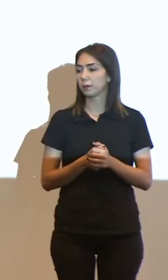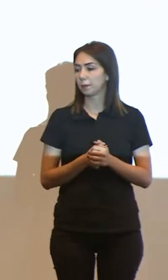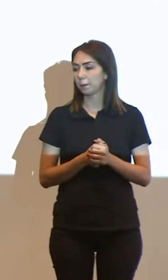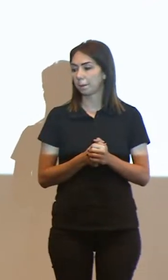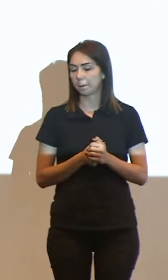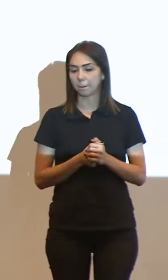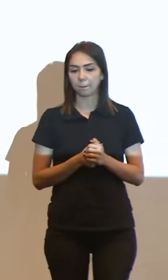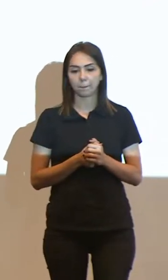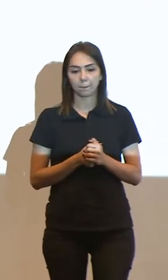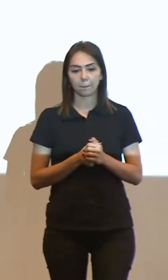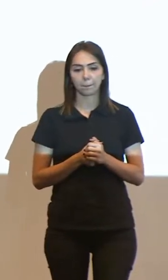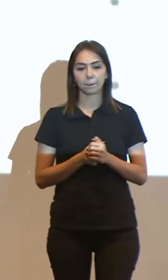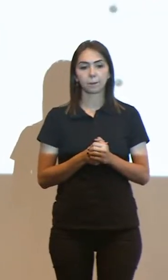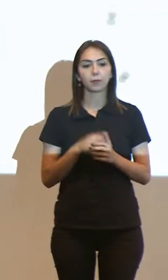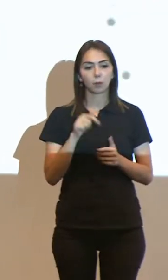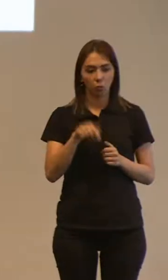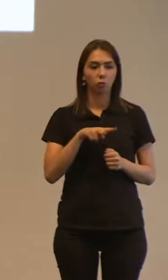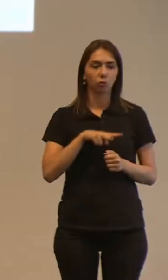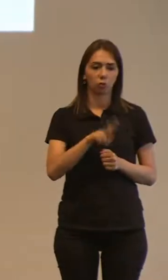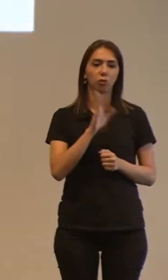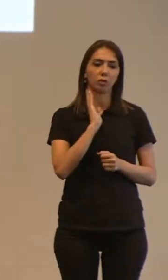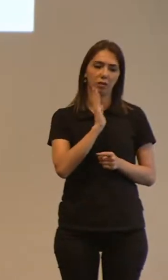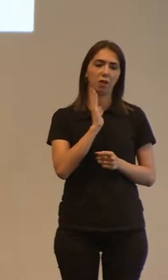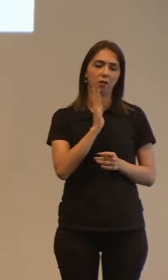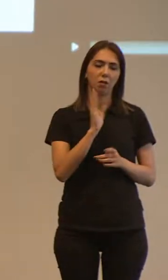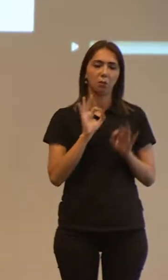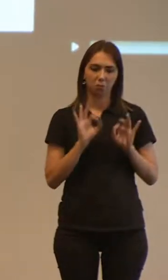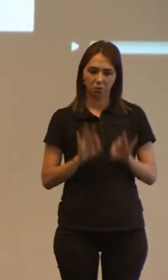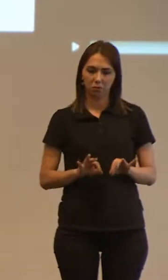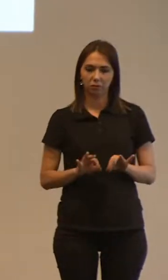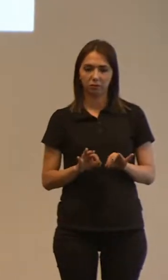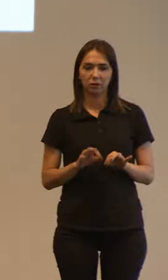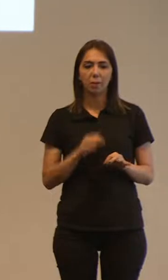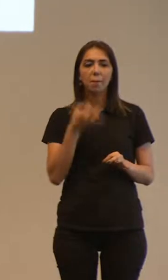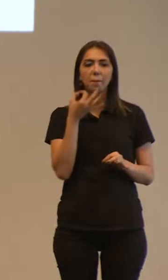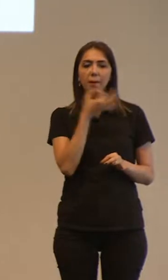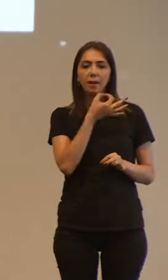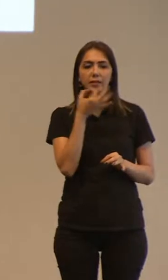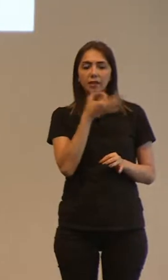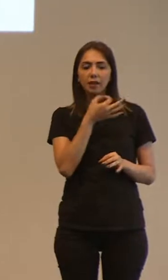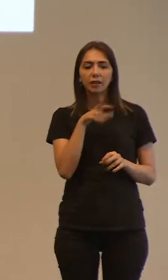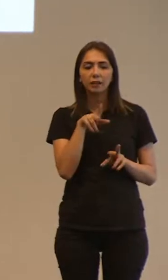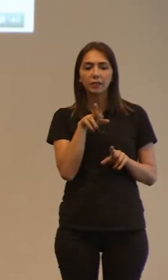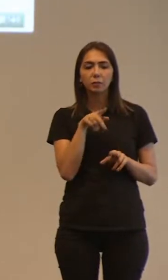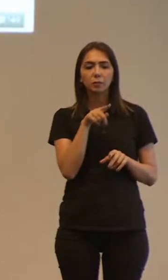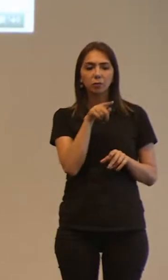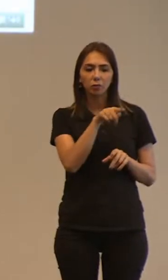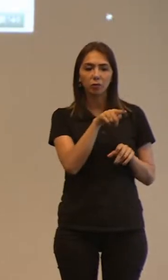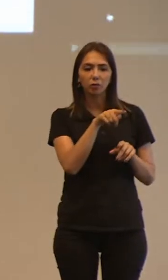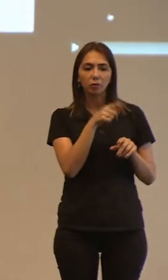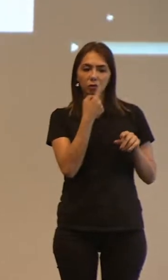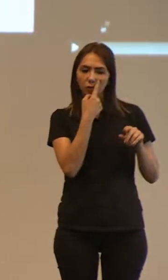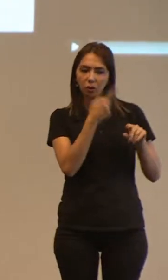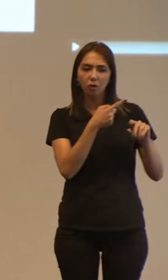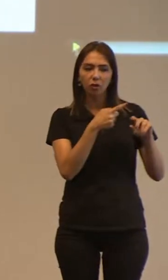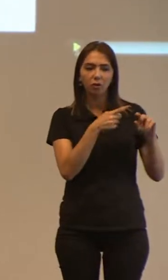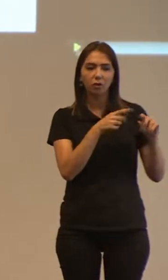randomness and that also holds true for our thoughts for thinking